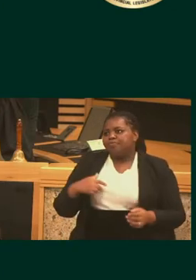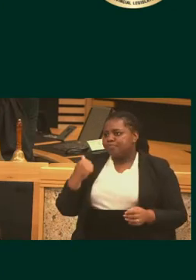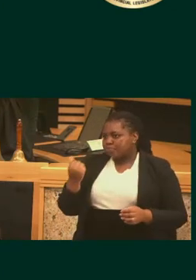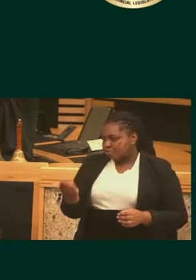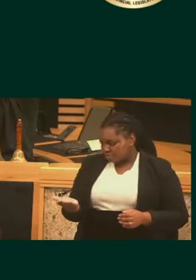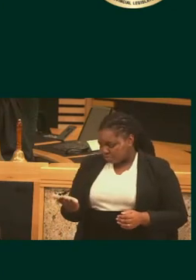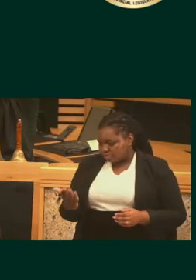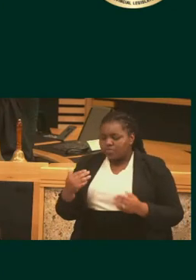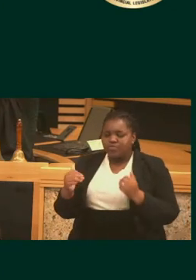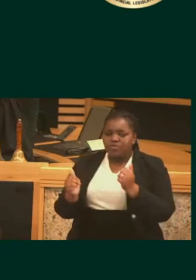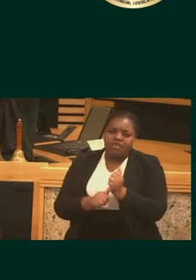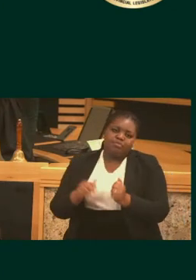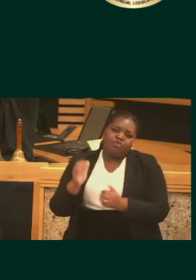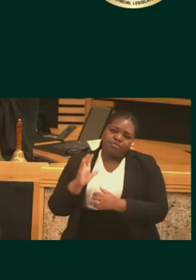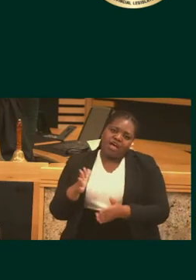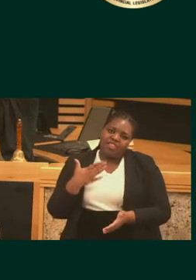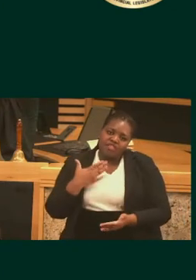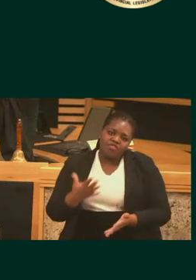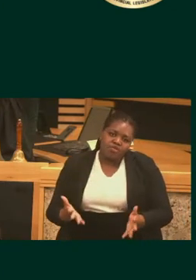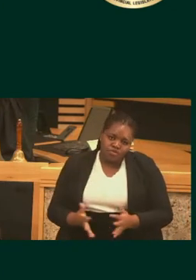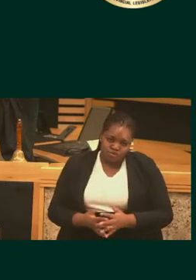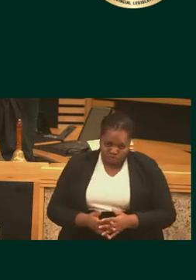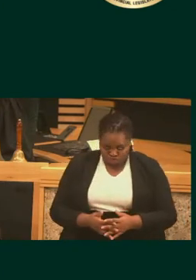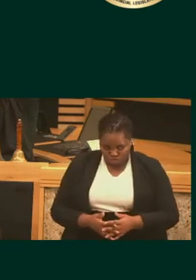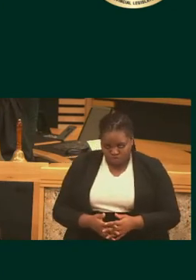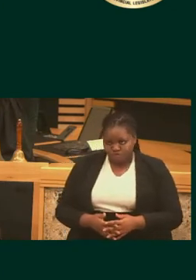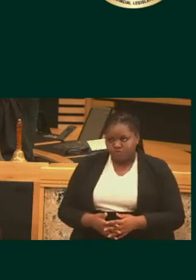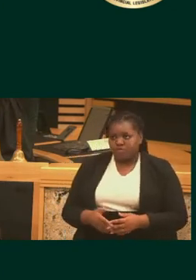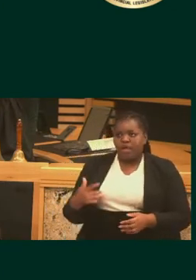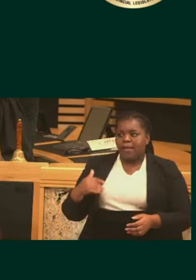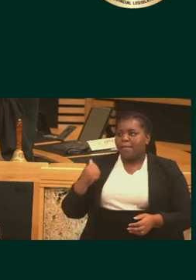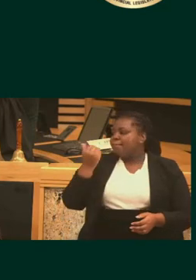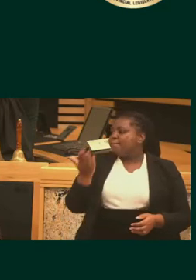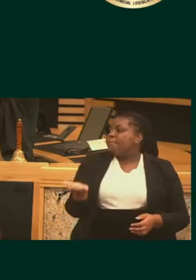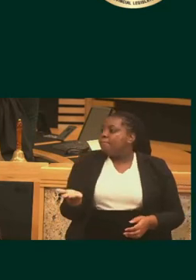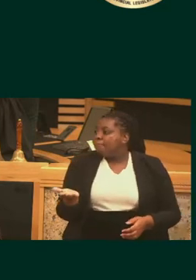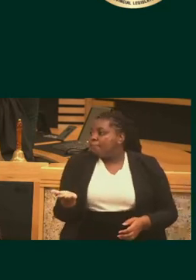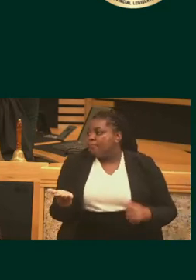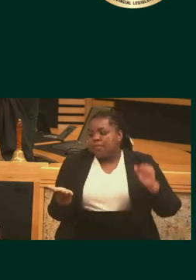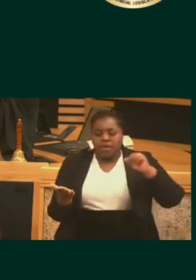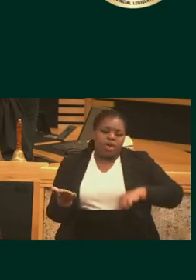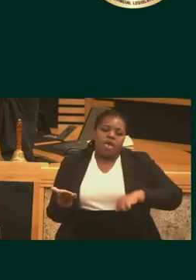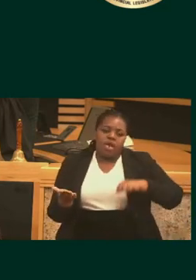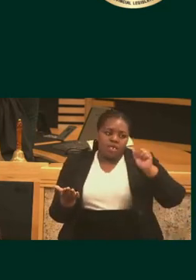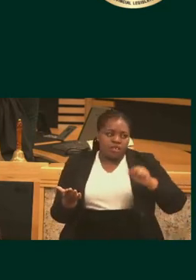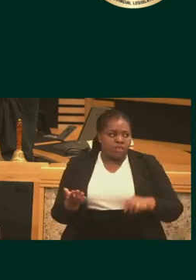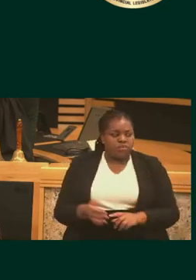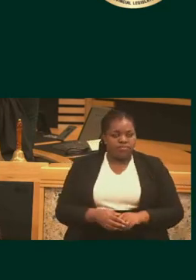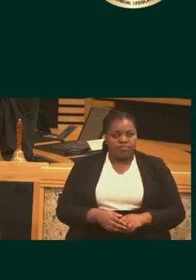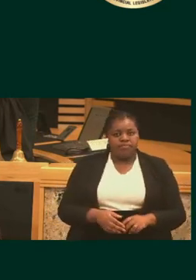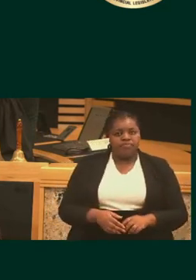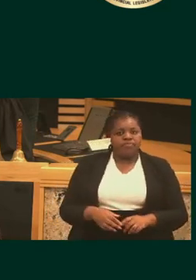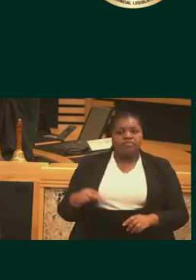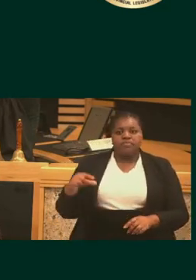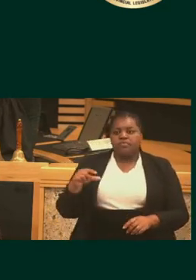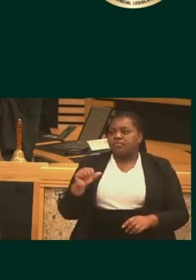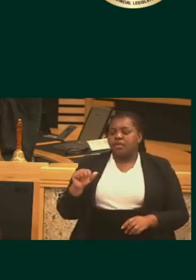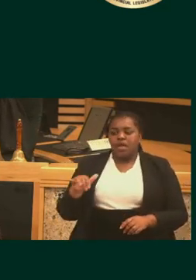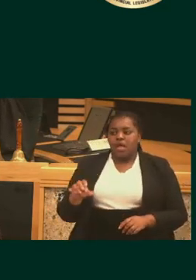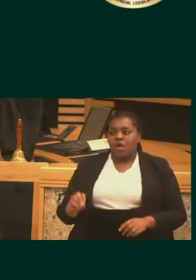Deputy speaker thank you thank you very much honorable member I put the motion honorable members agreed honorable